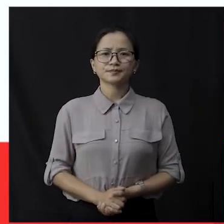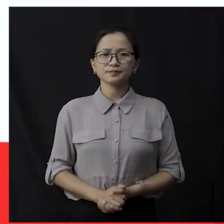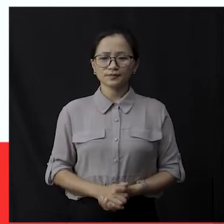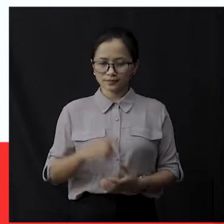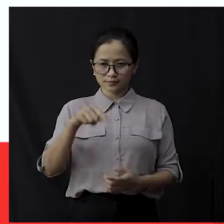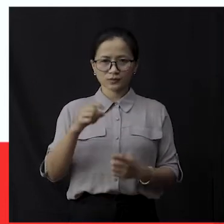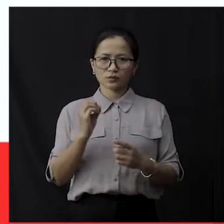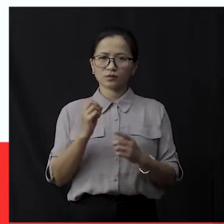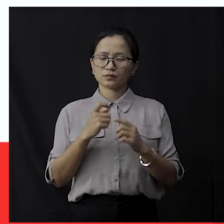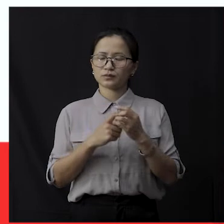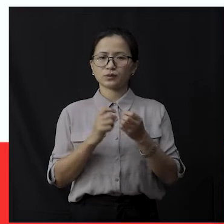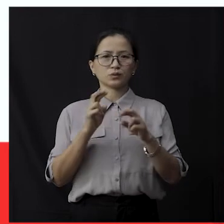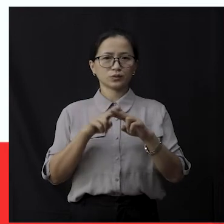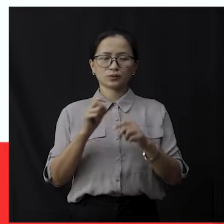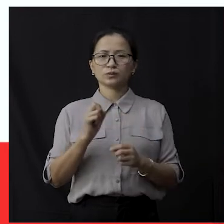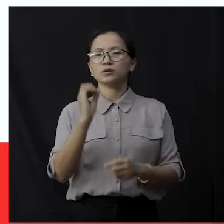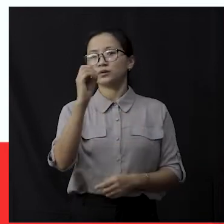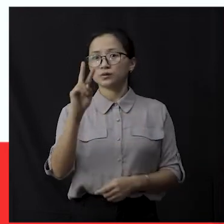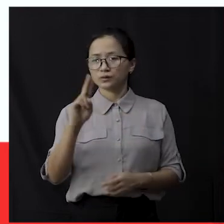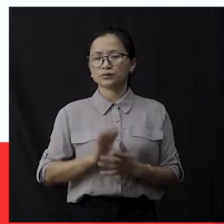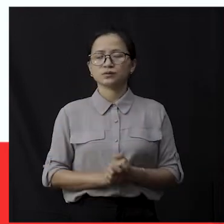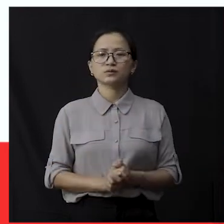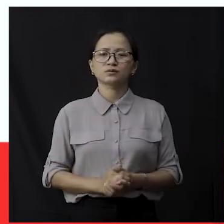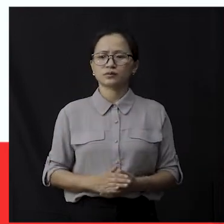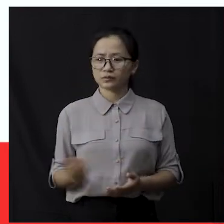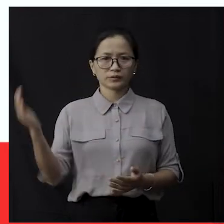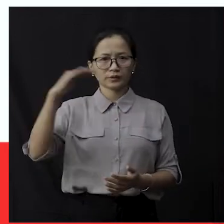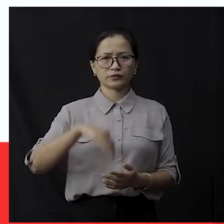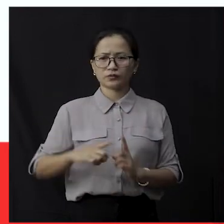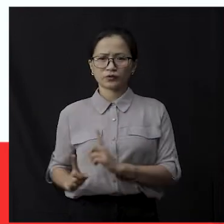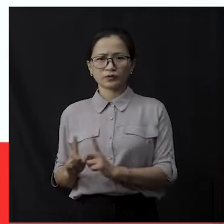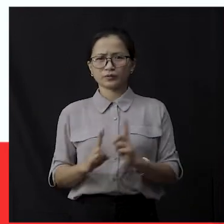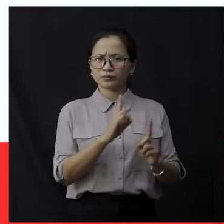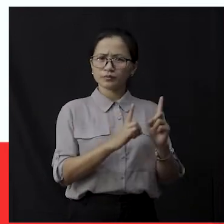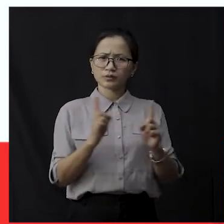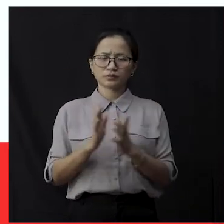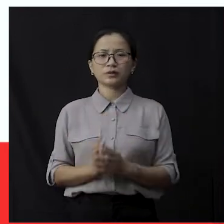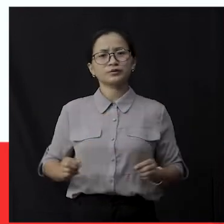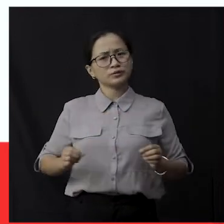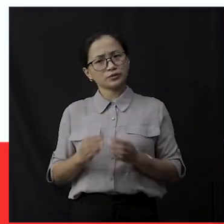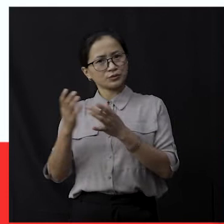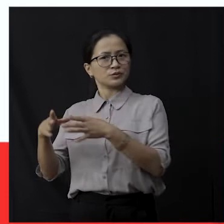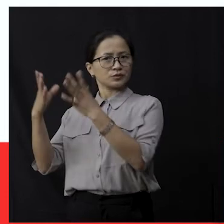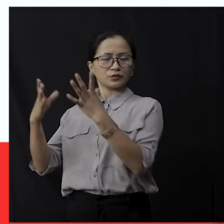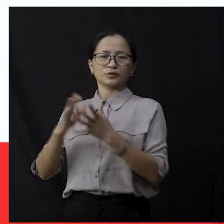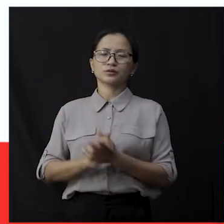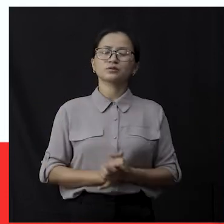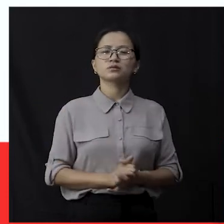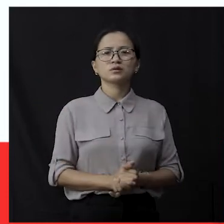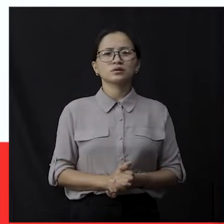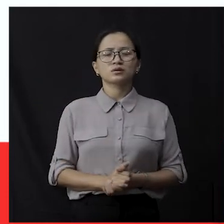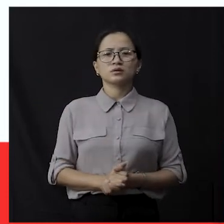This oxygen comes from the plants, the trees. Okay? So